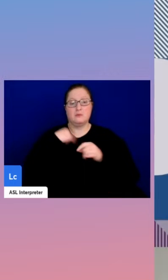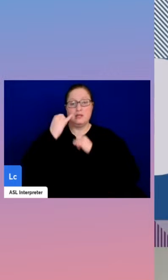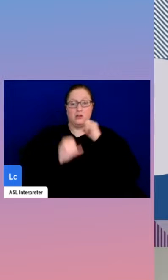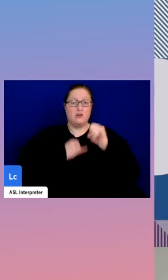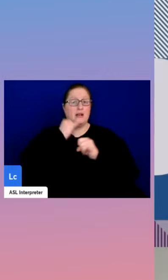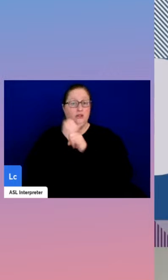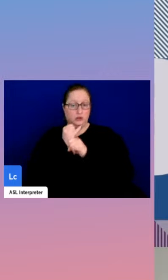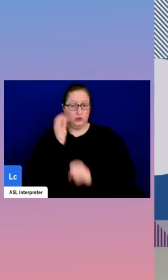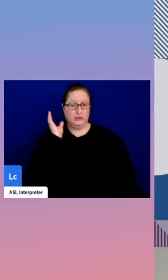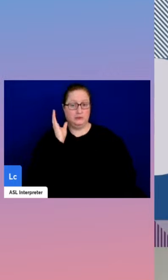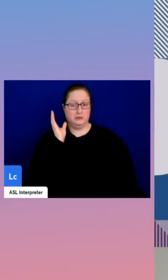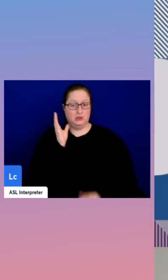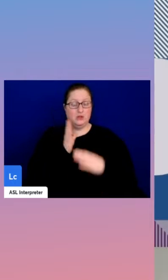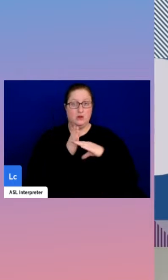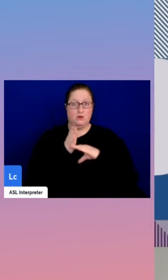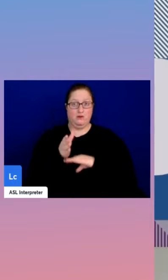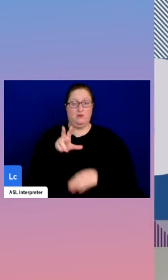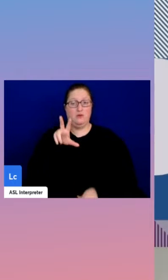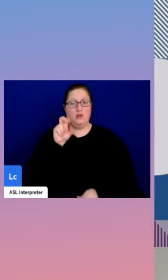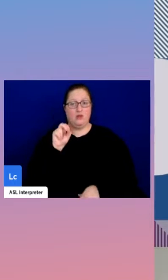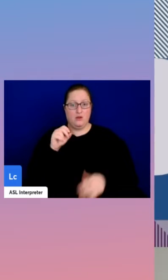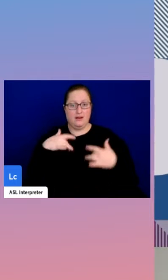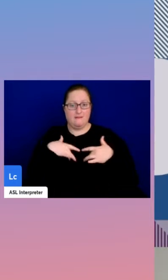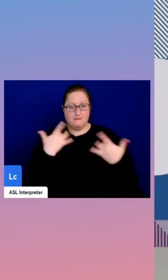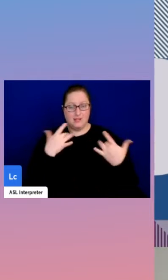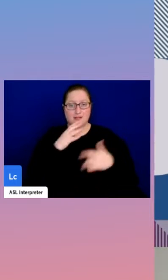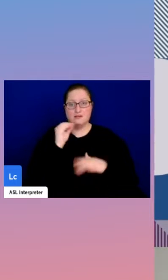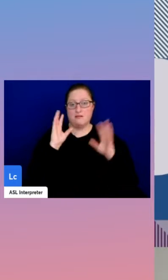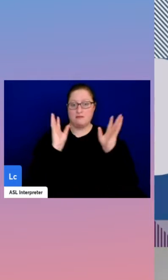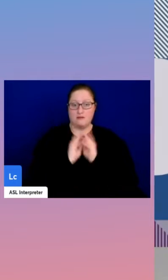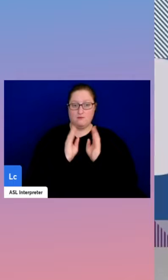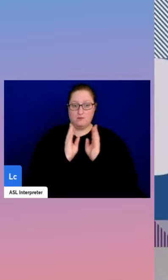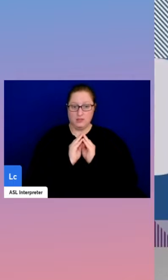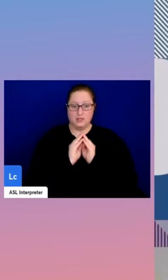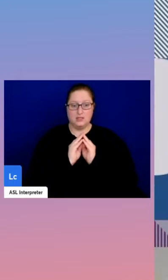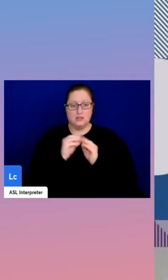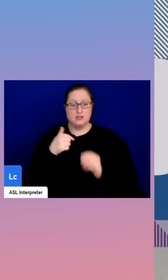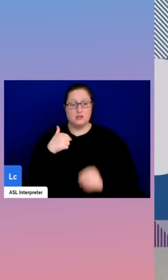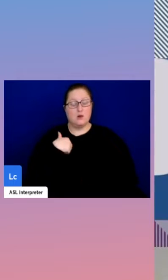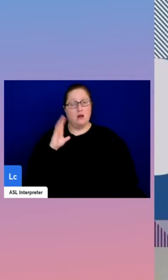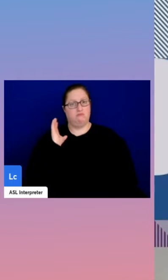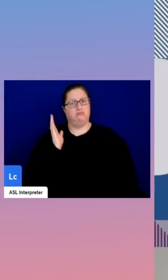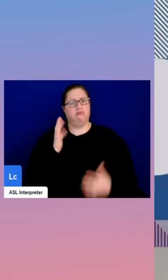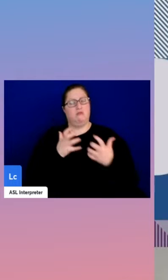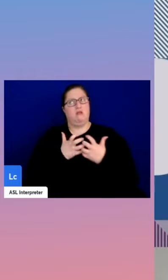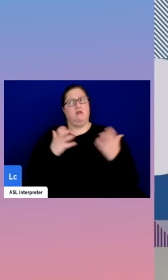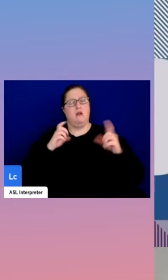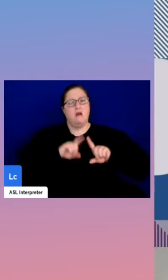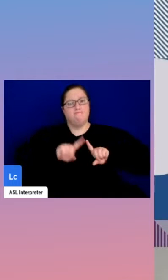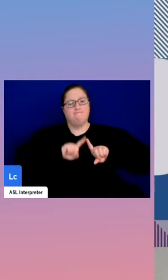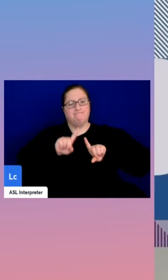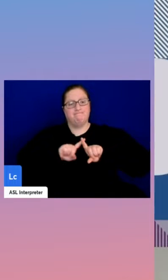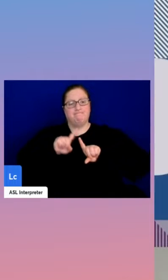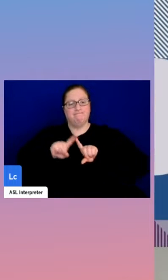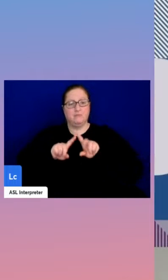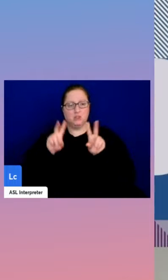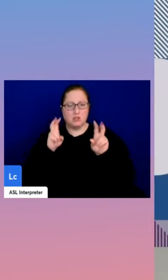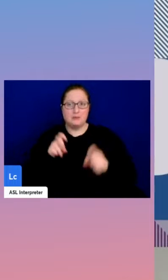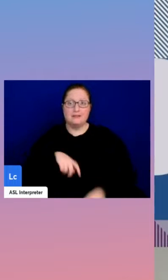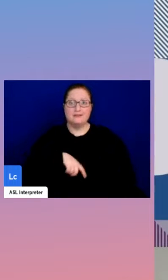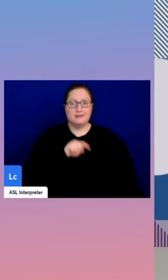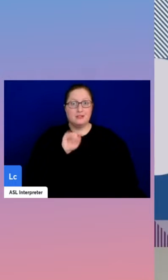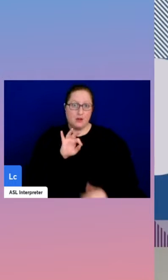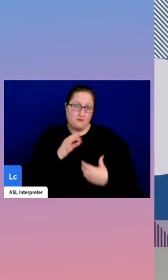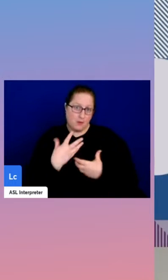speaker at over 3 events and conferences. So I speak on a lot of different topics, Terraform